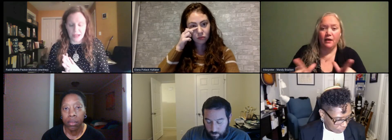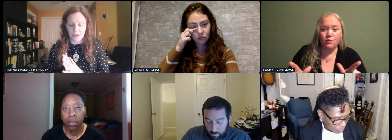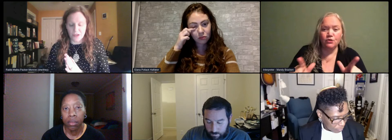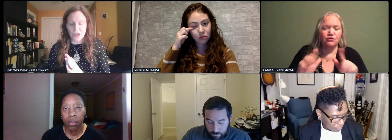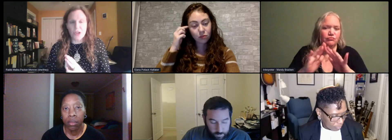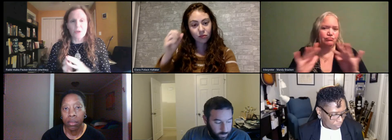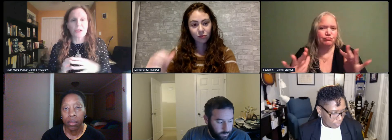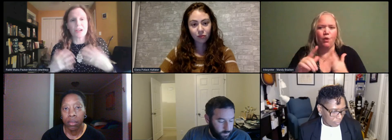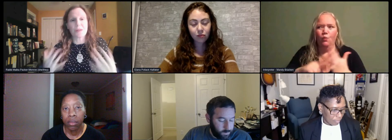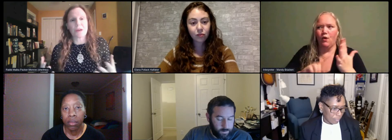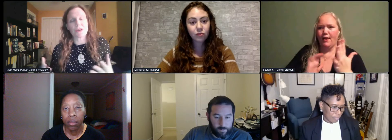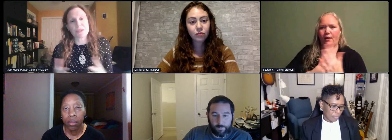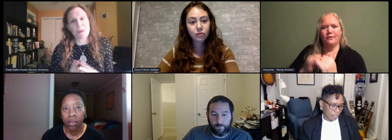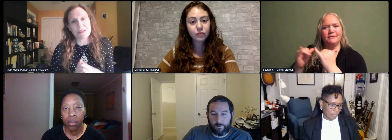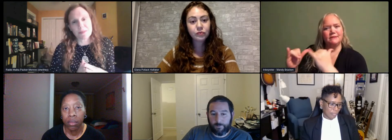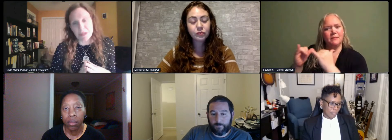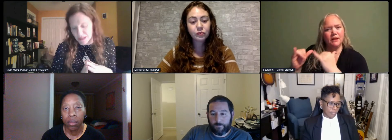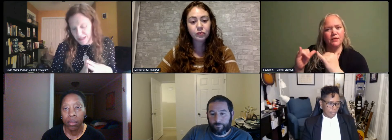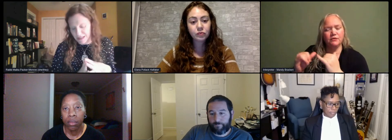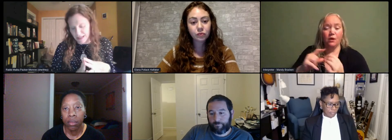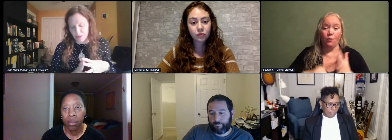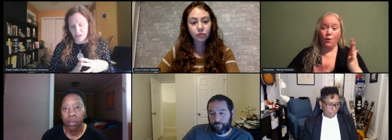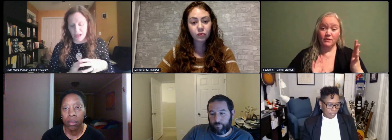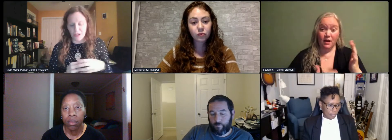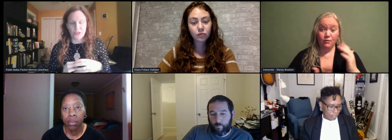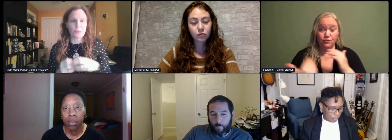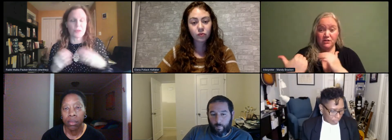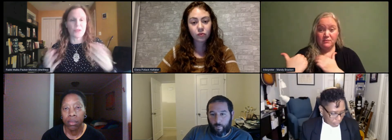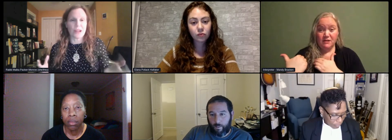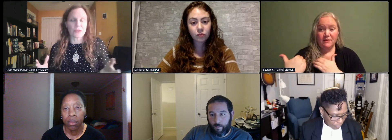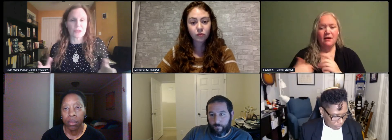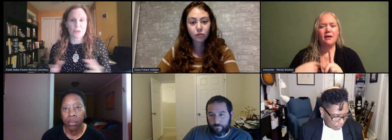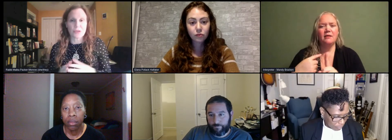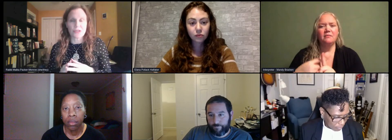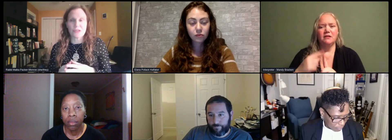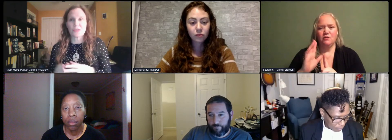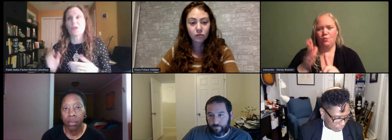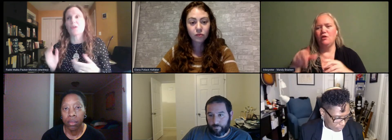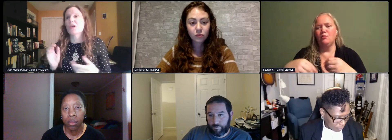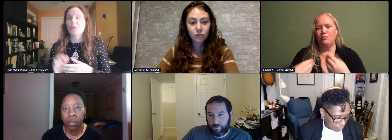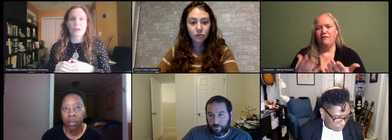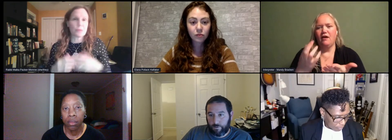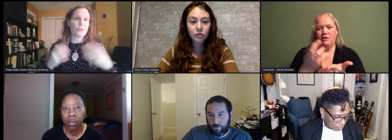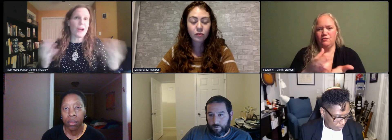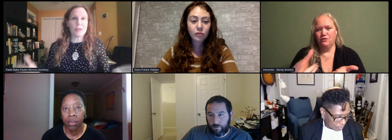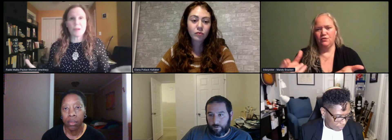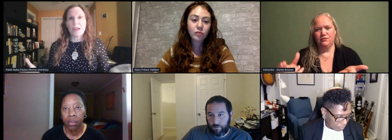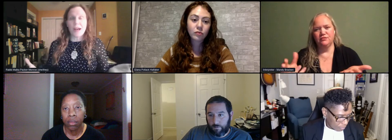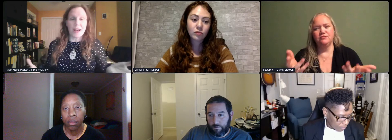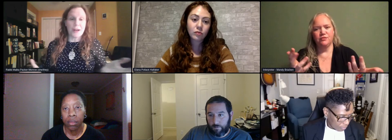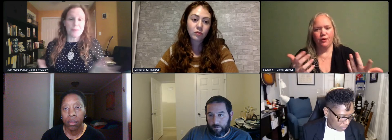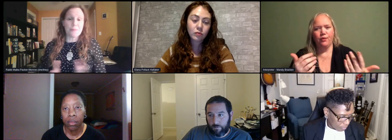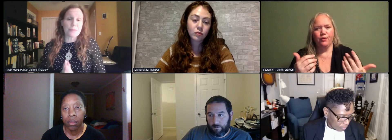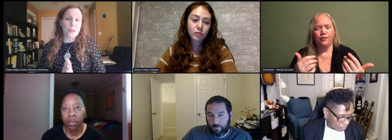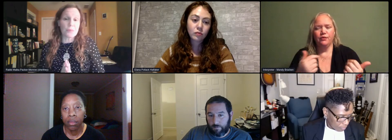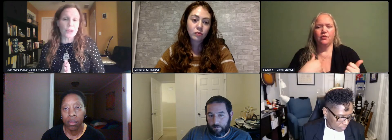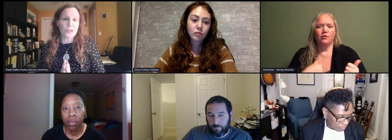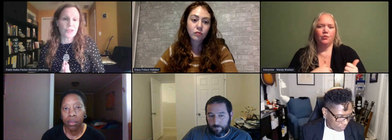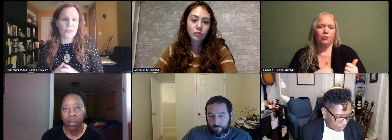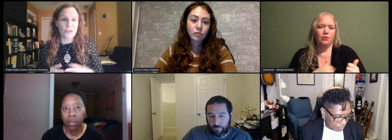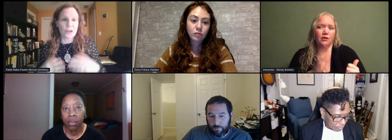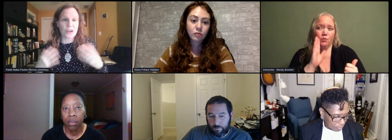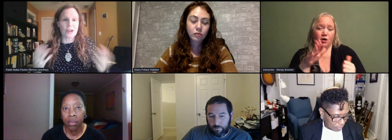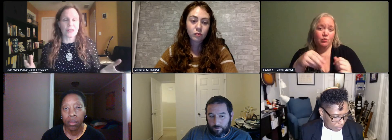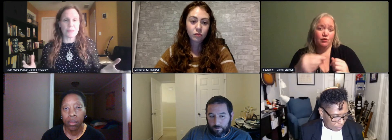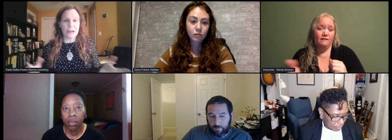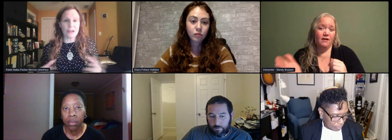about our responsibilities, and we're going to also provide resources. So we're going to provide books for the parents